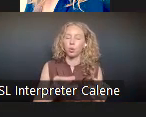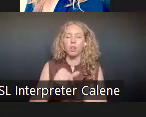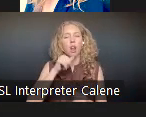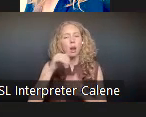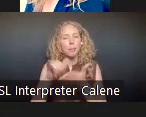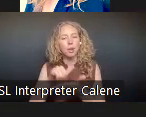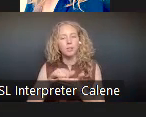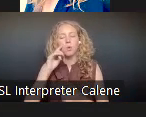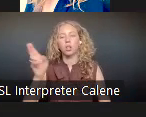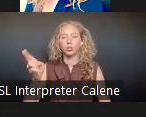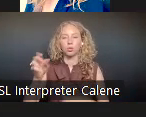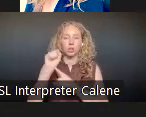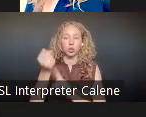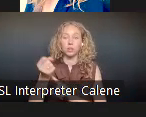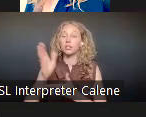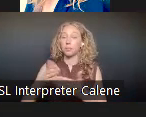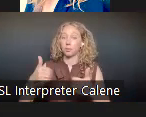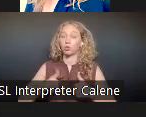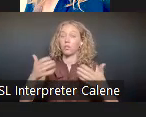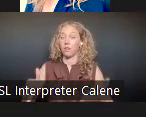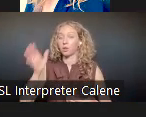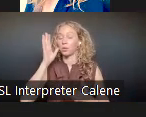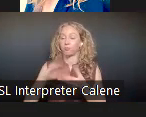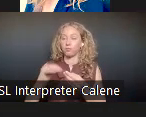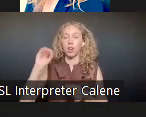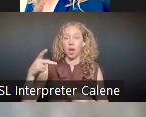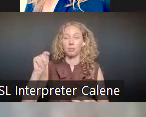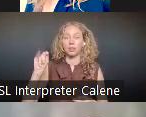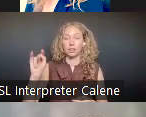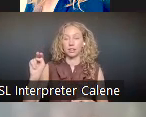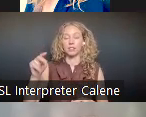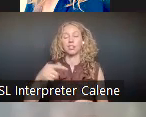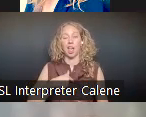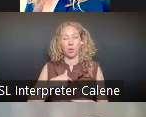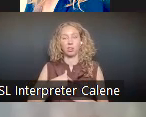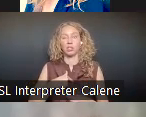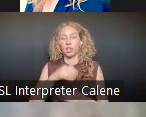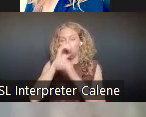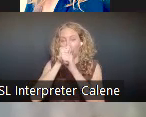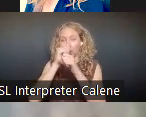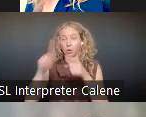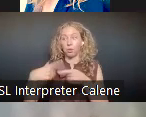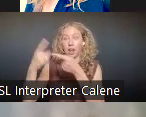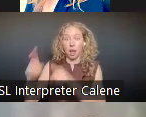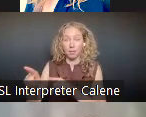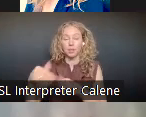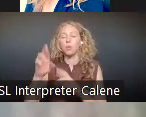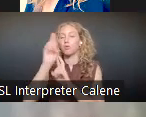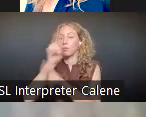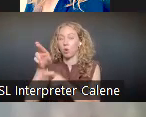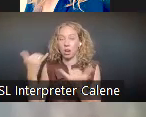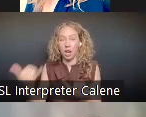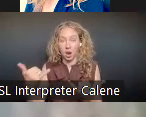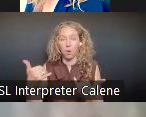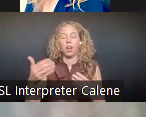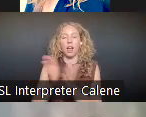we have had survivors opt in and say, I was anonymous when this happened to me. I want to report now and have my kid tested. And we've helped